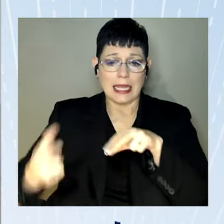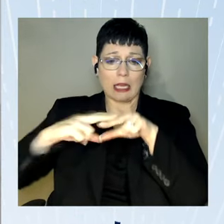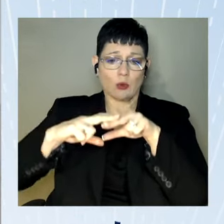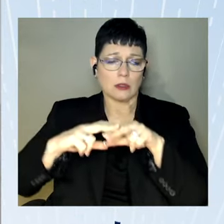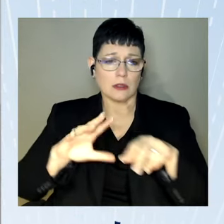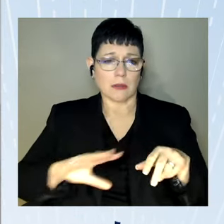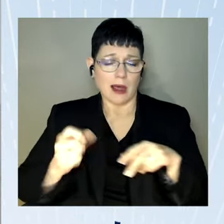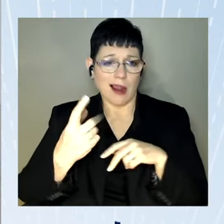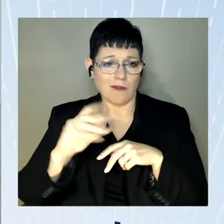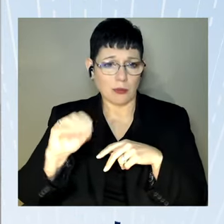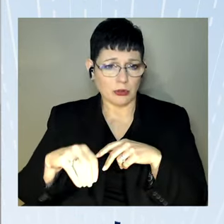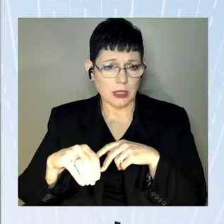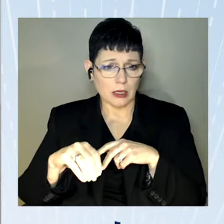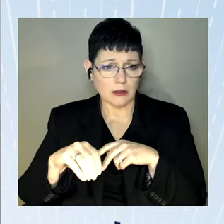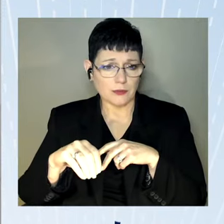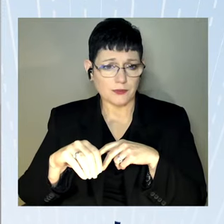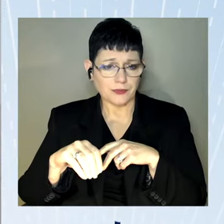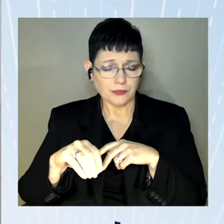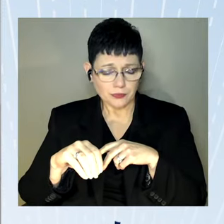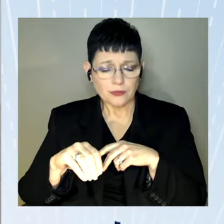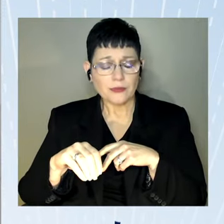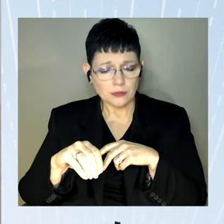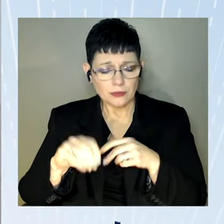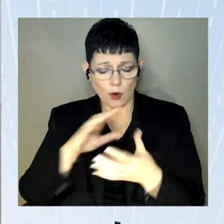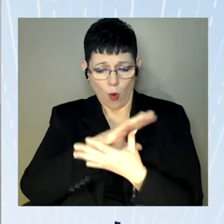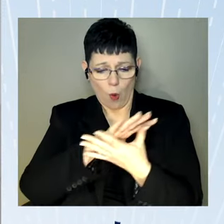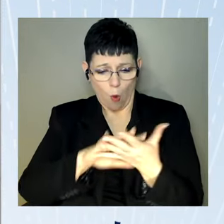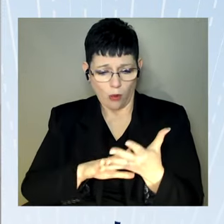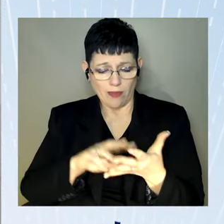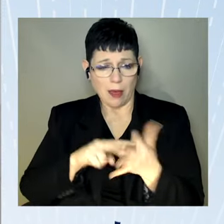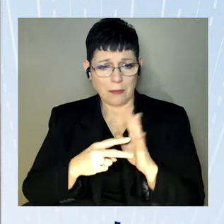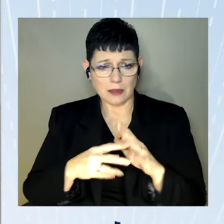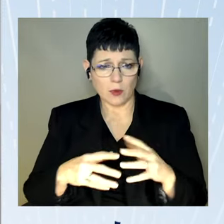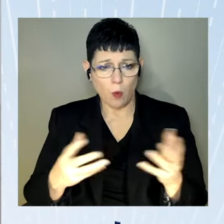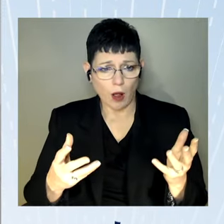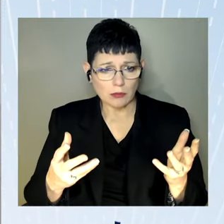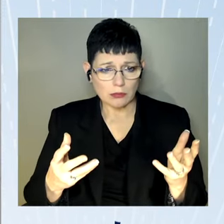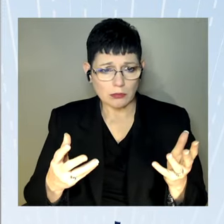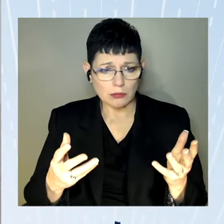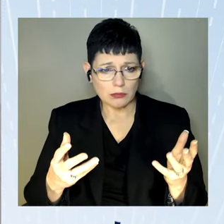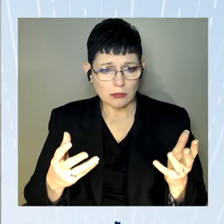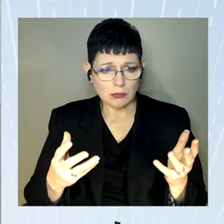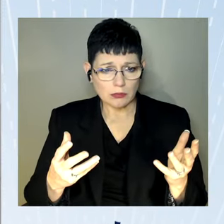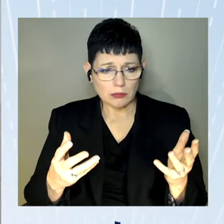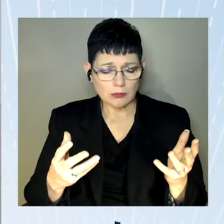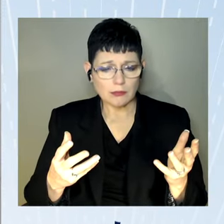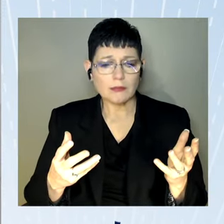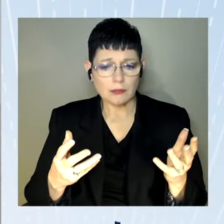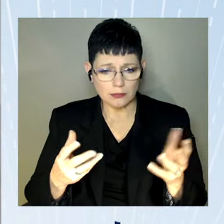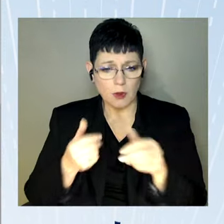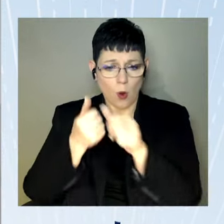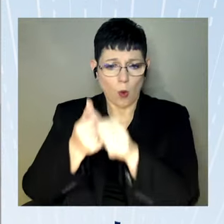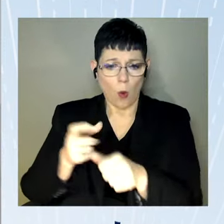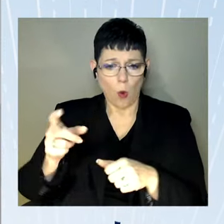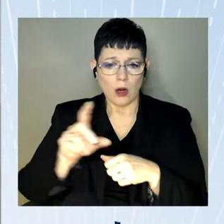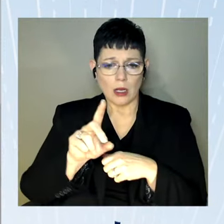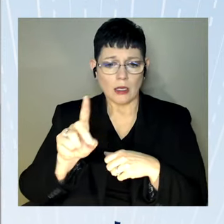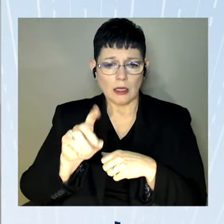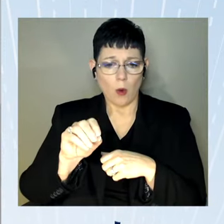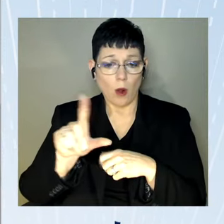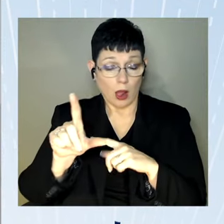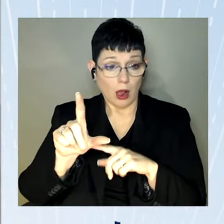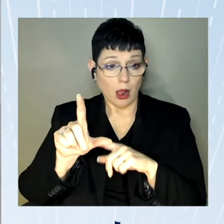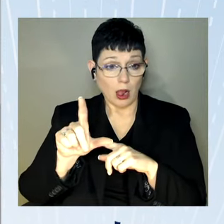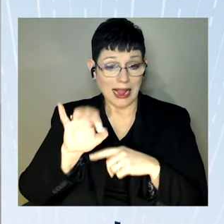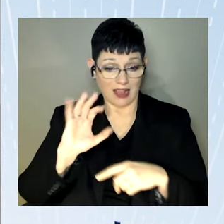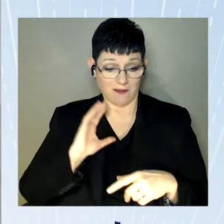11%. And all of this adds up. According to the Department of Labor, if our participation were the